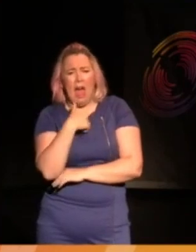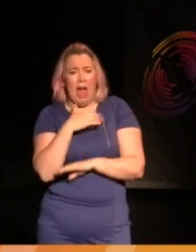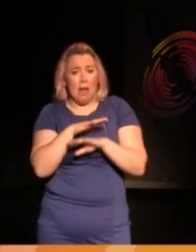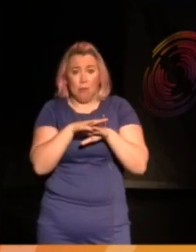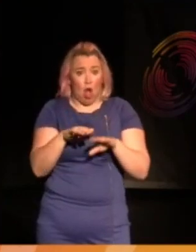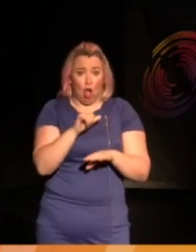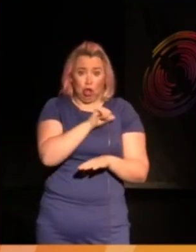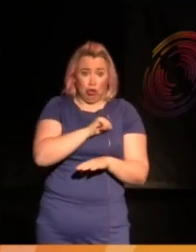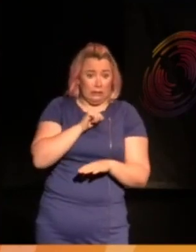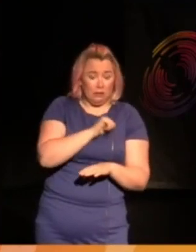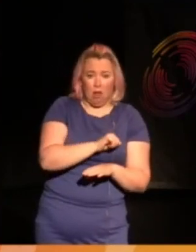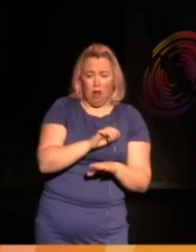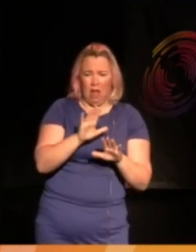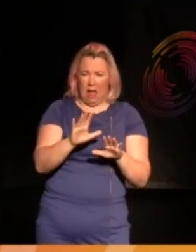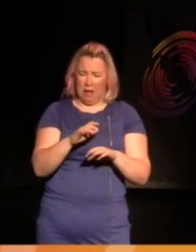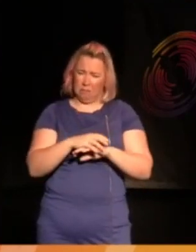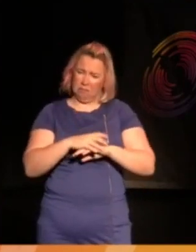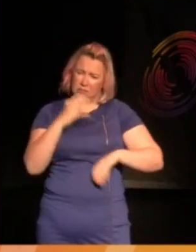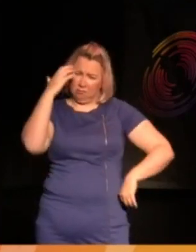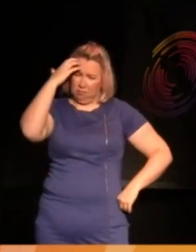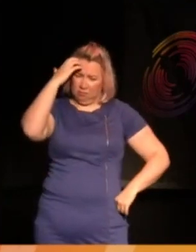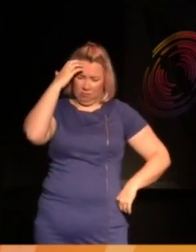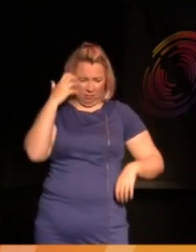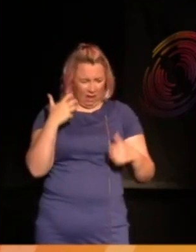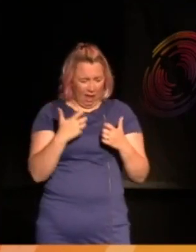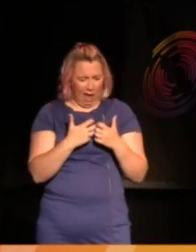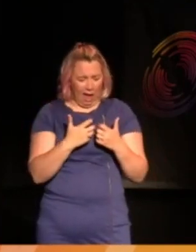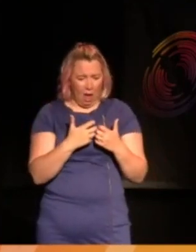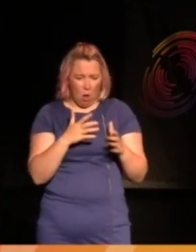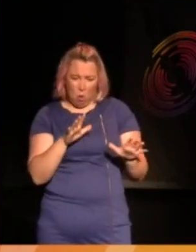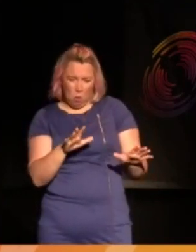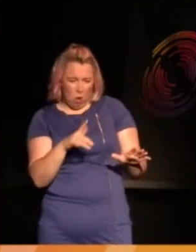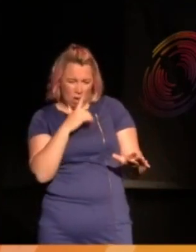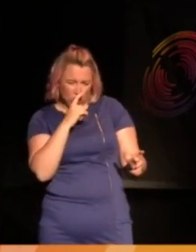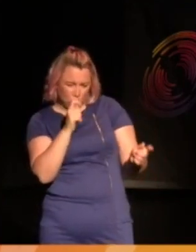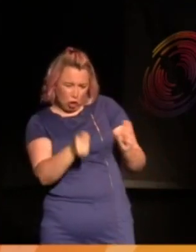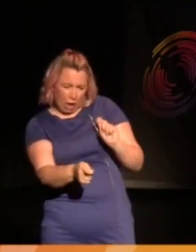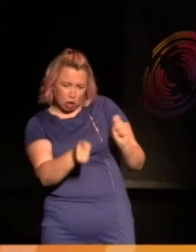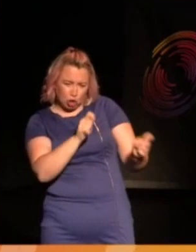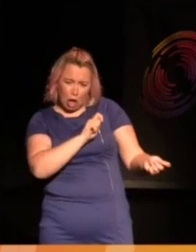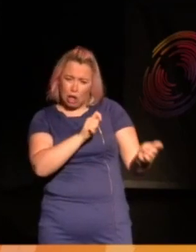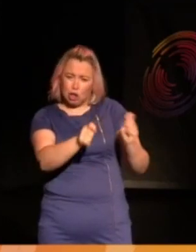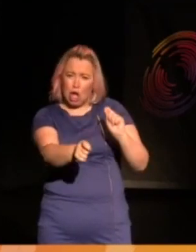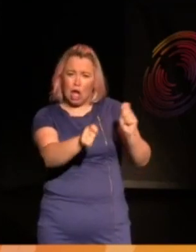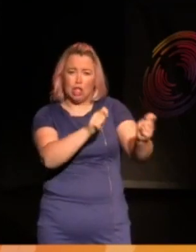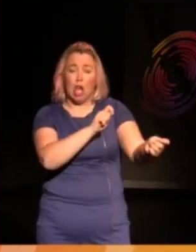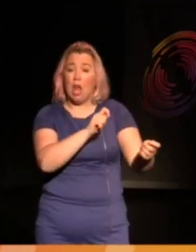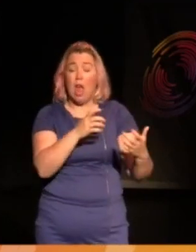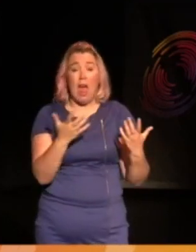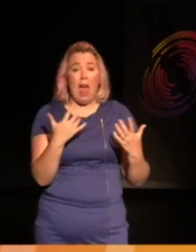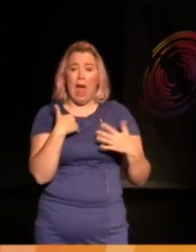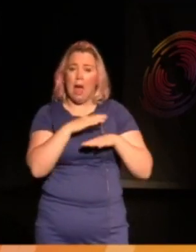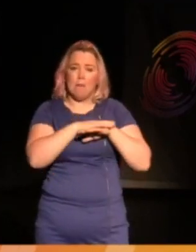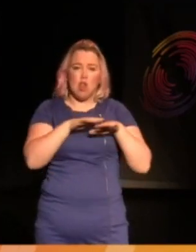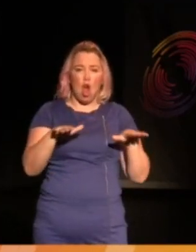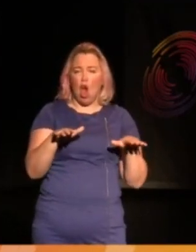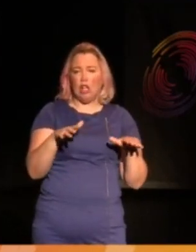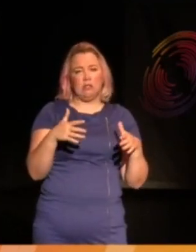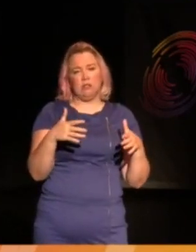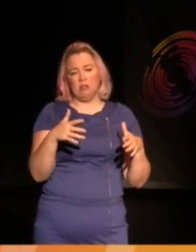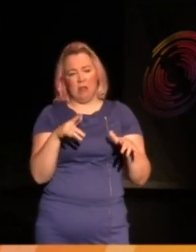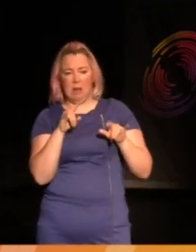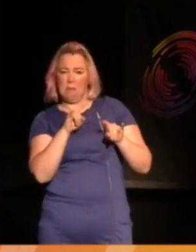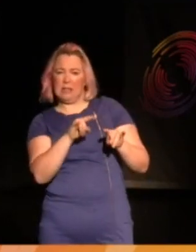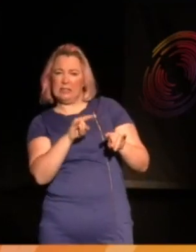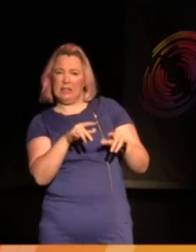don't, you know, and I'm not a pacifist. I don't have any of that kind of